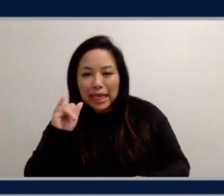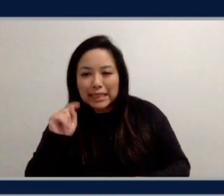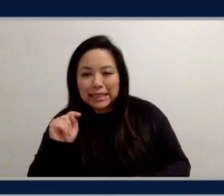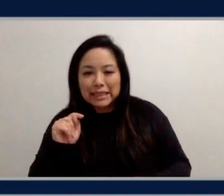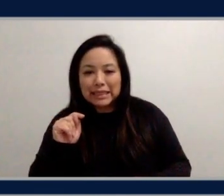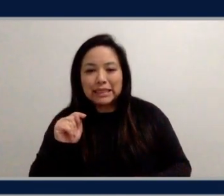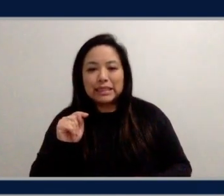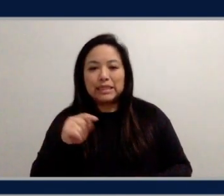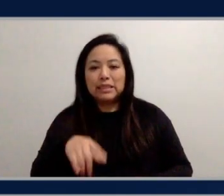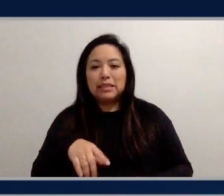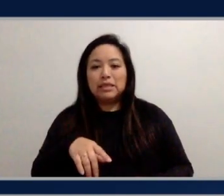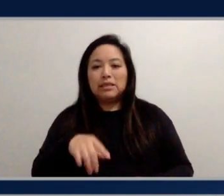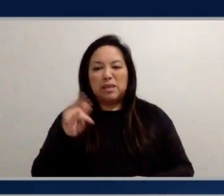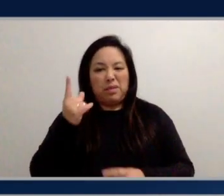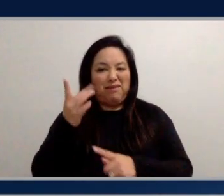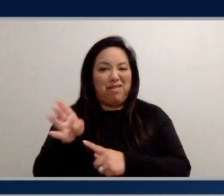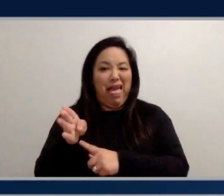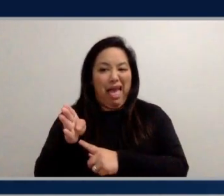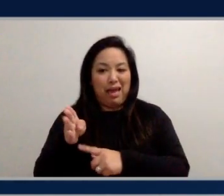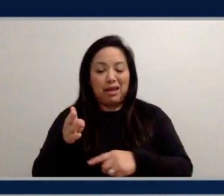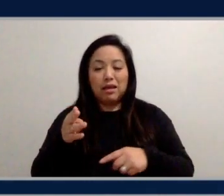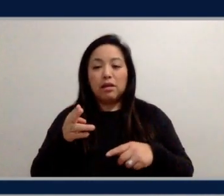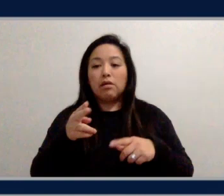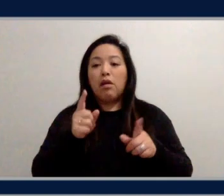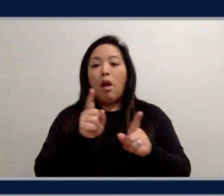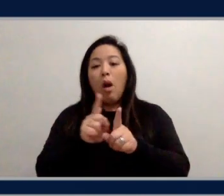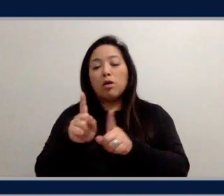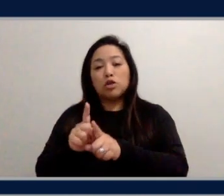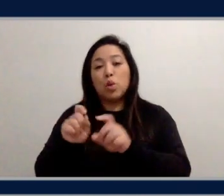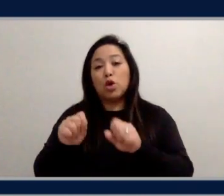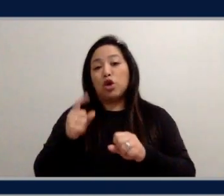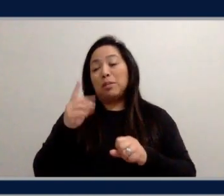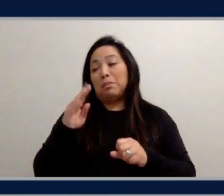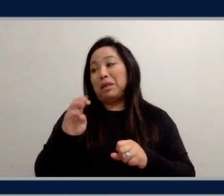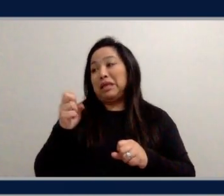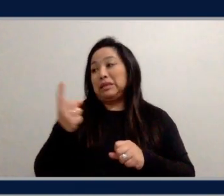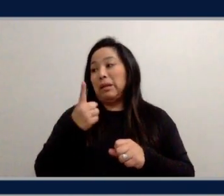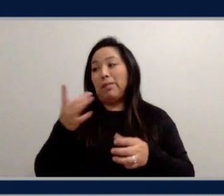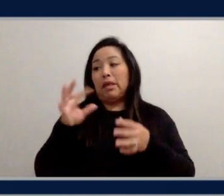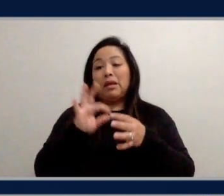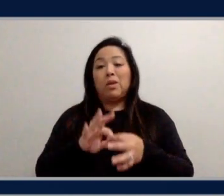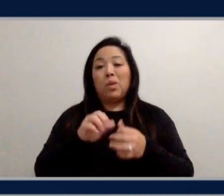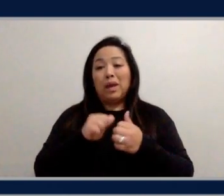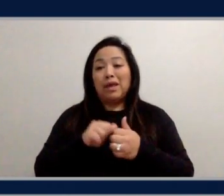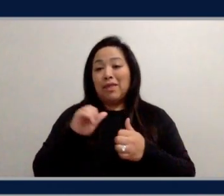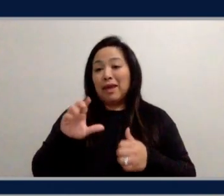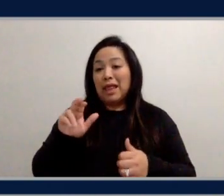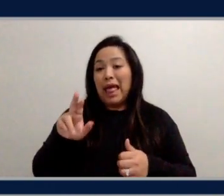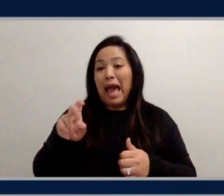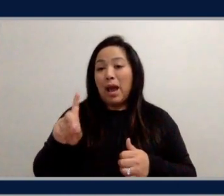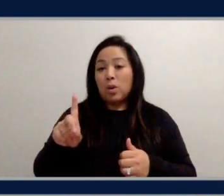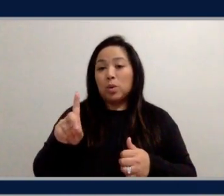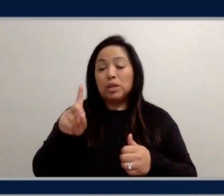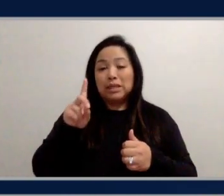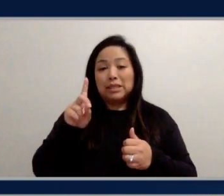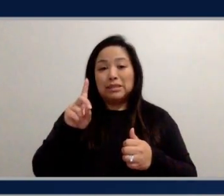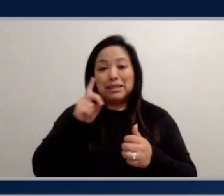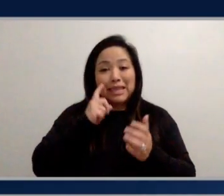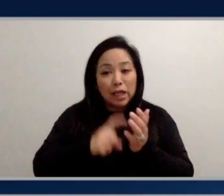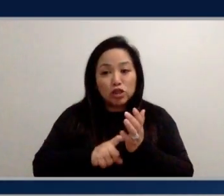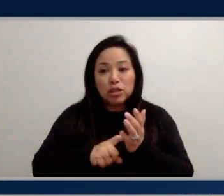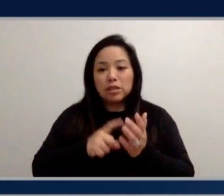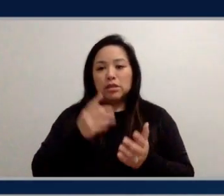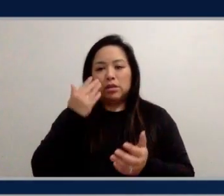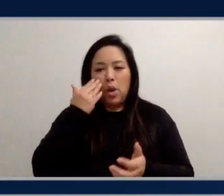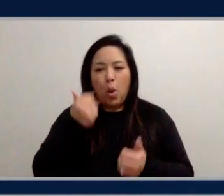be these, things that more relate to being cloud-native detection, such as knowing which APIs are high